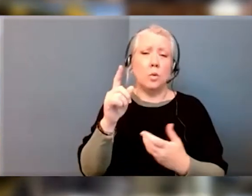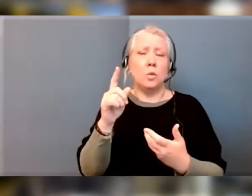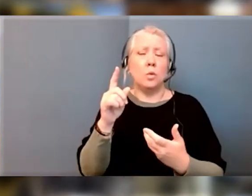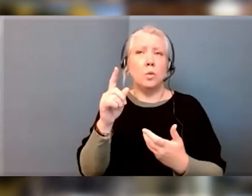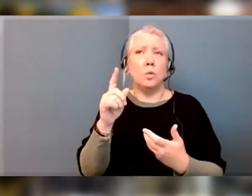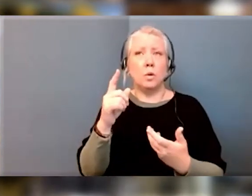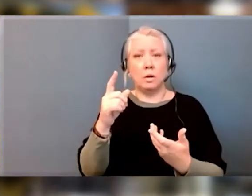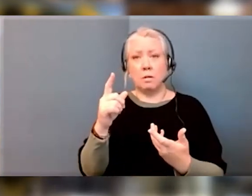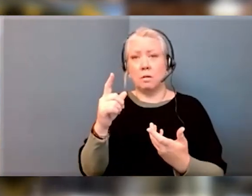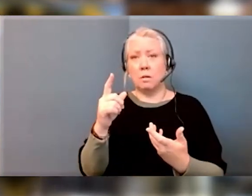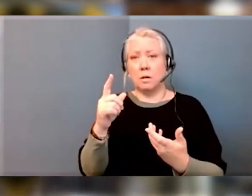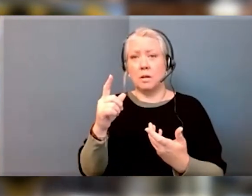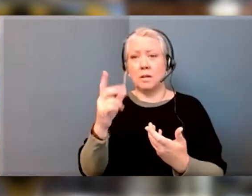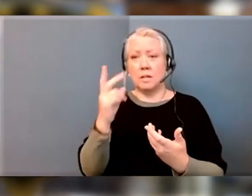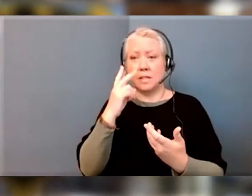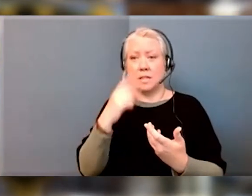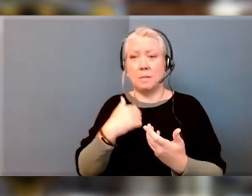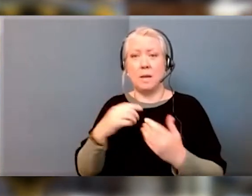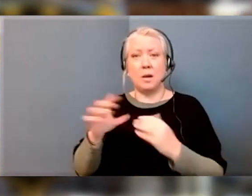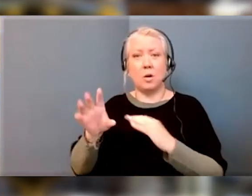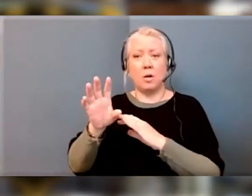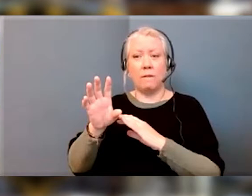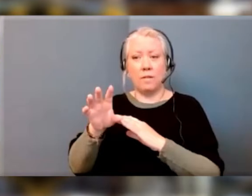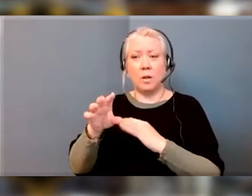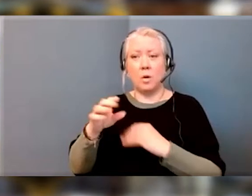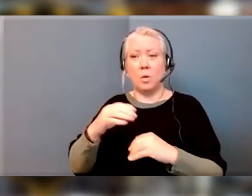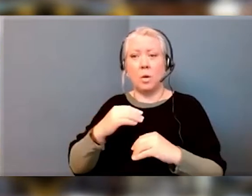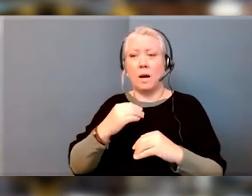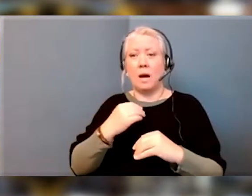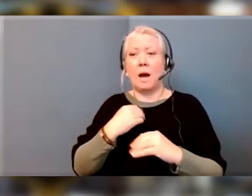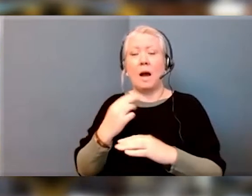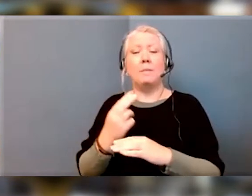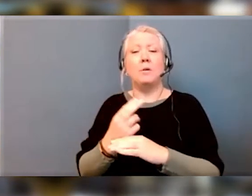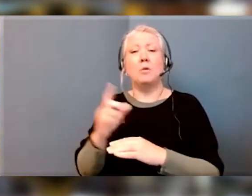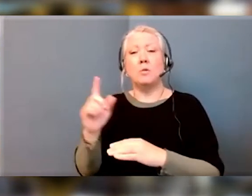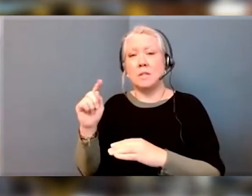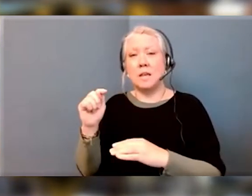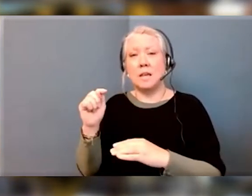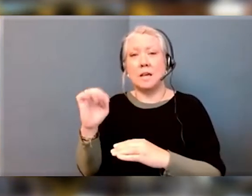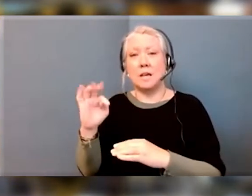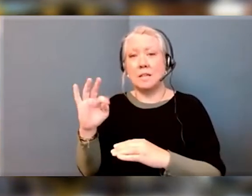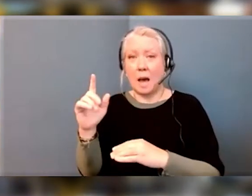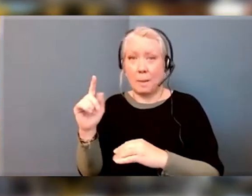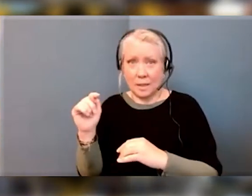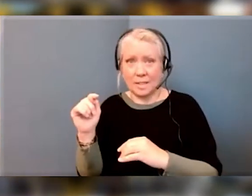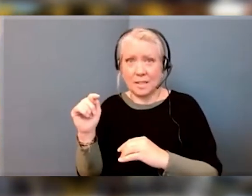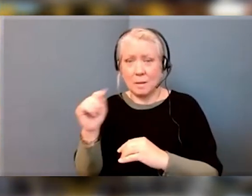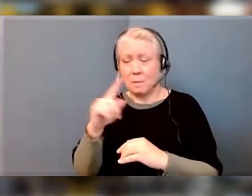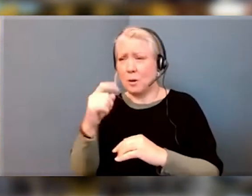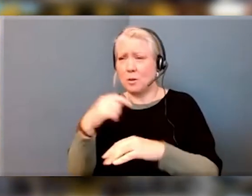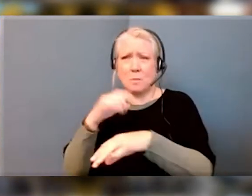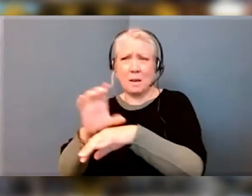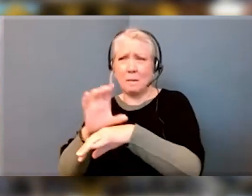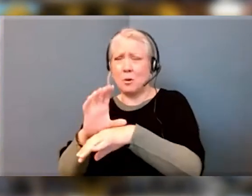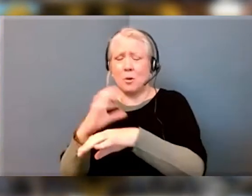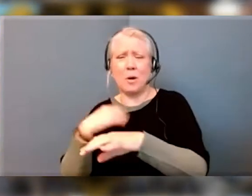video, my computer doesn't have a camera, so I'm using a tablet. So if I am looking all the way off screen, I'm just looking at my computer